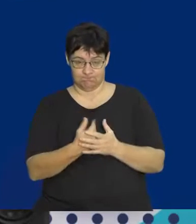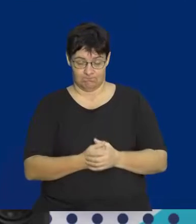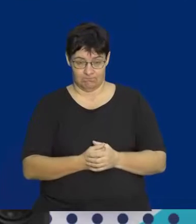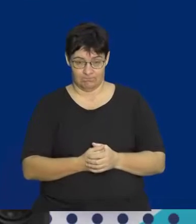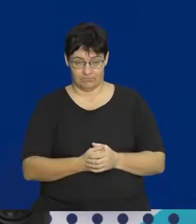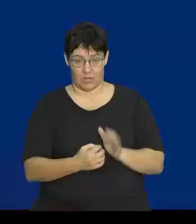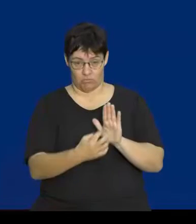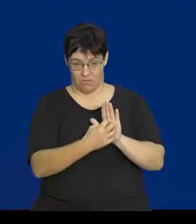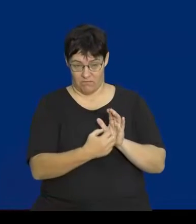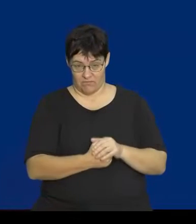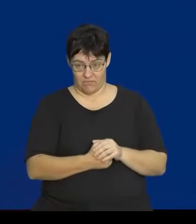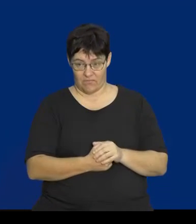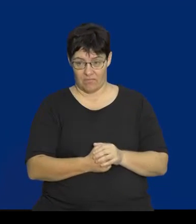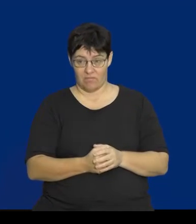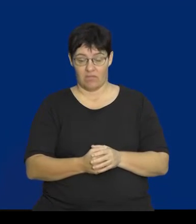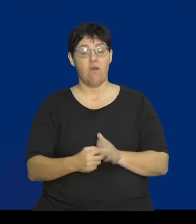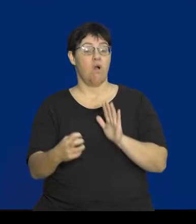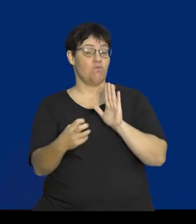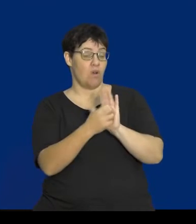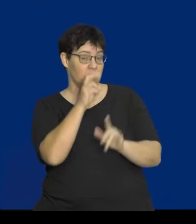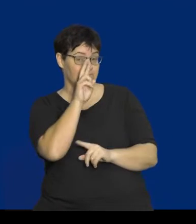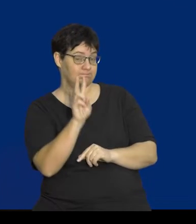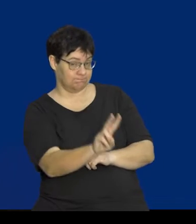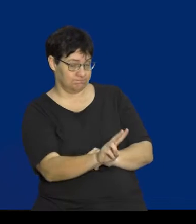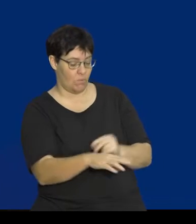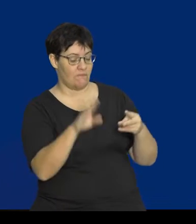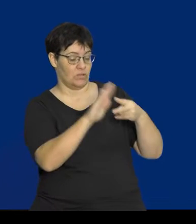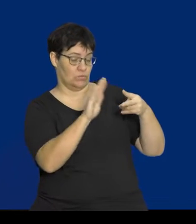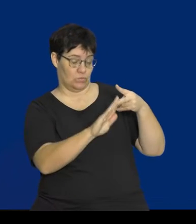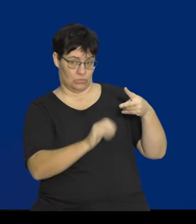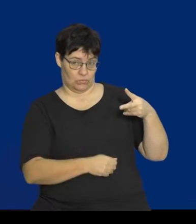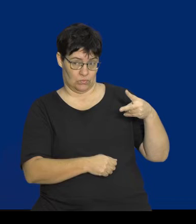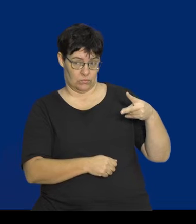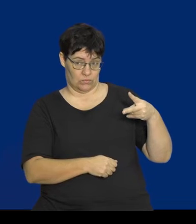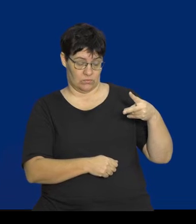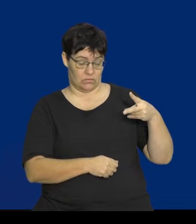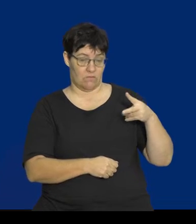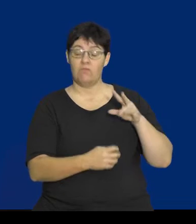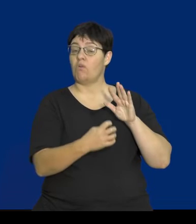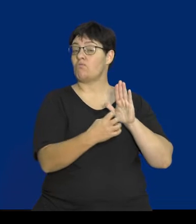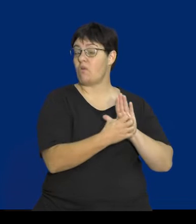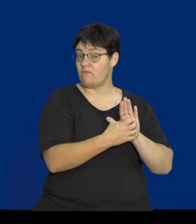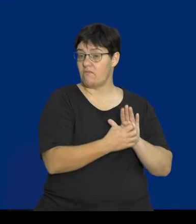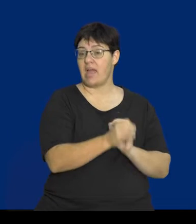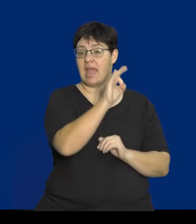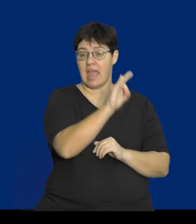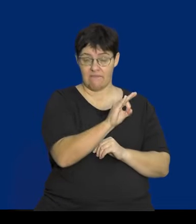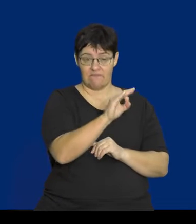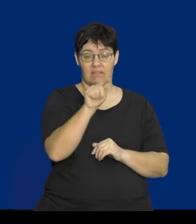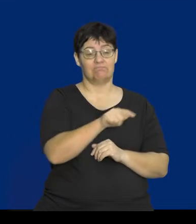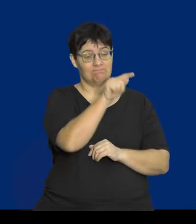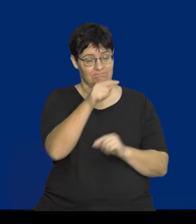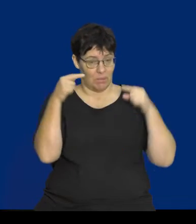proportional graph. So when we look at the graphs, we have two. We're going to have the graph where f is